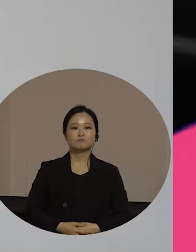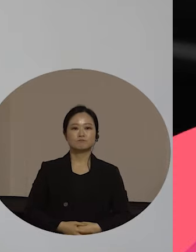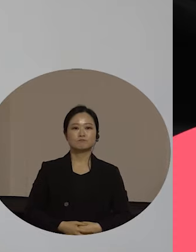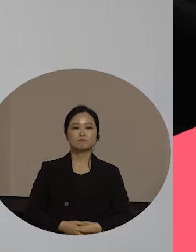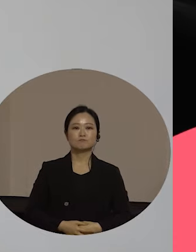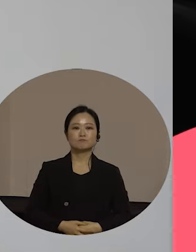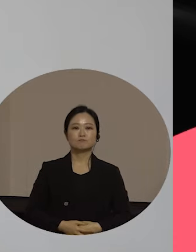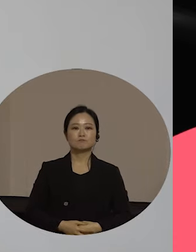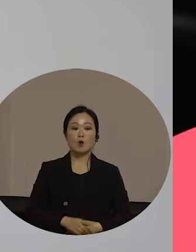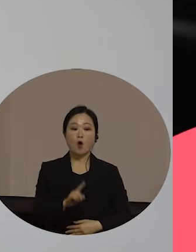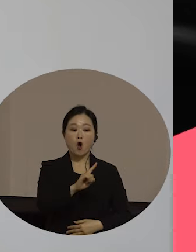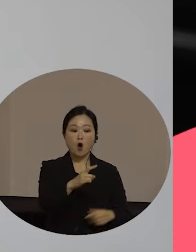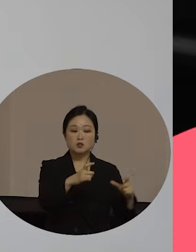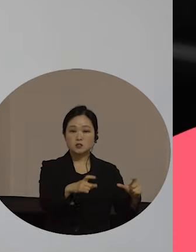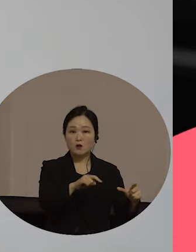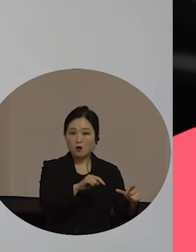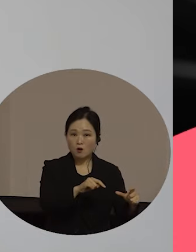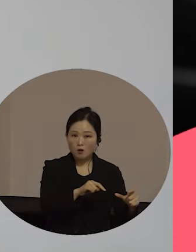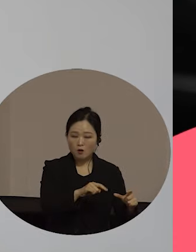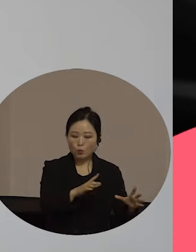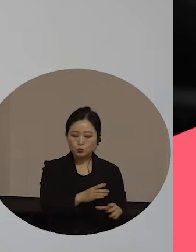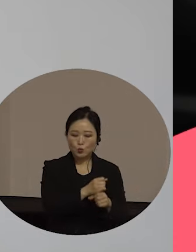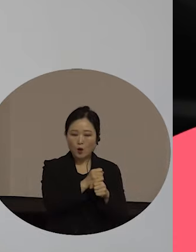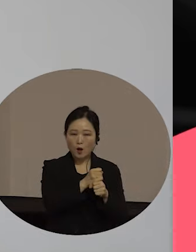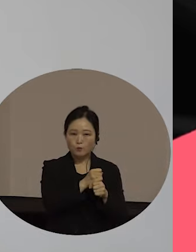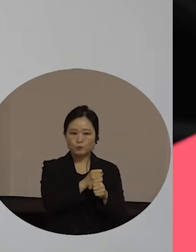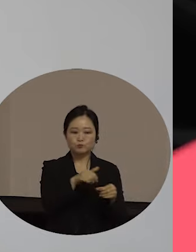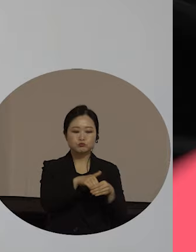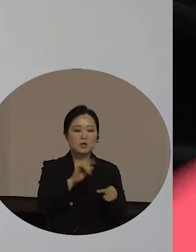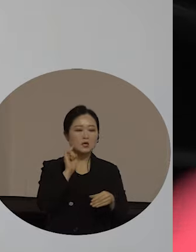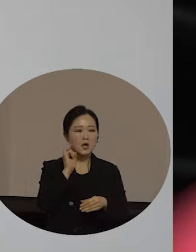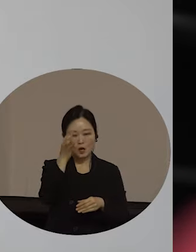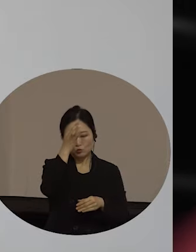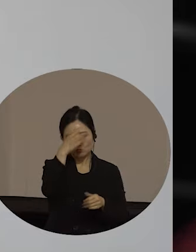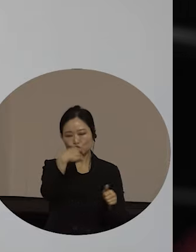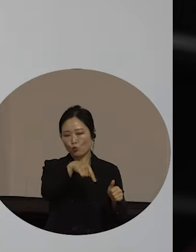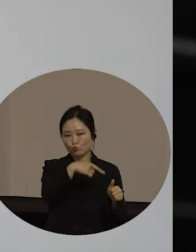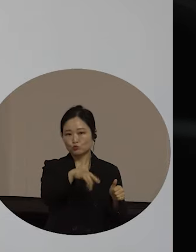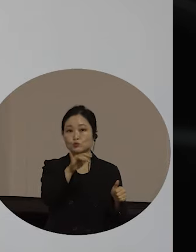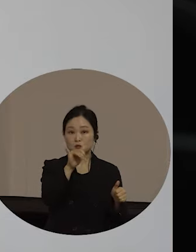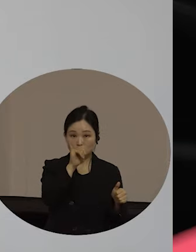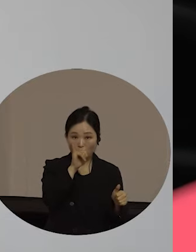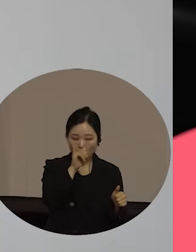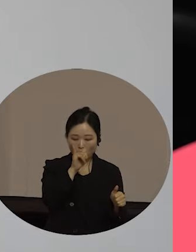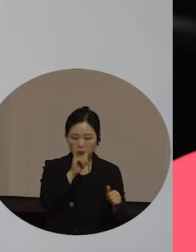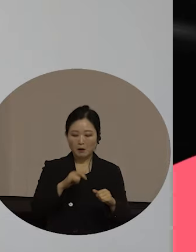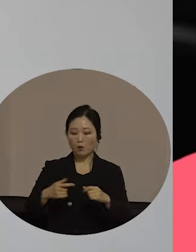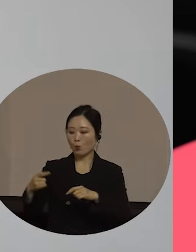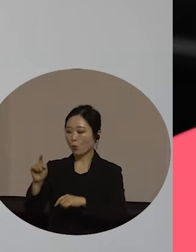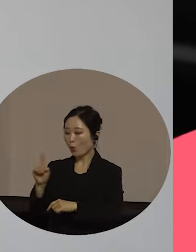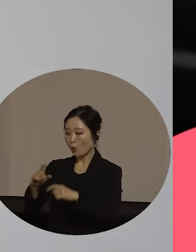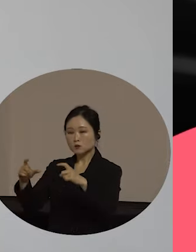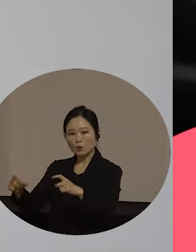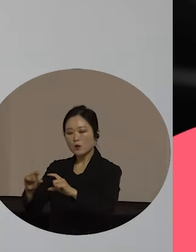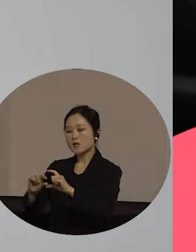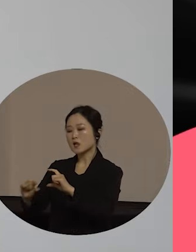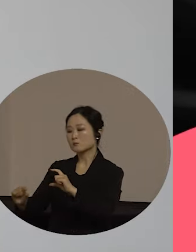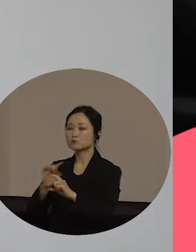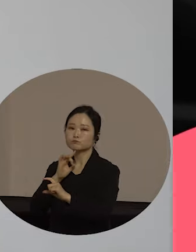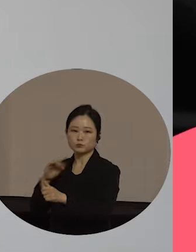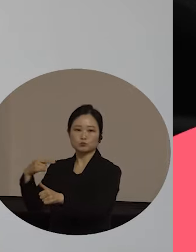other places where arts education is minimal. So what we see as a result are independent organizations